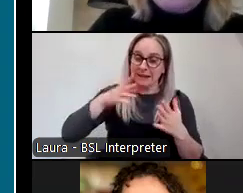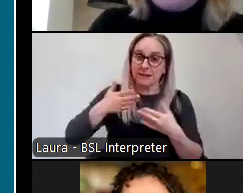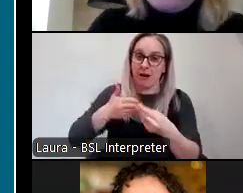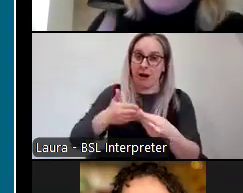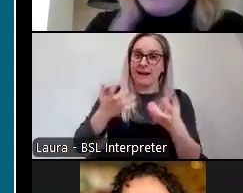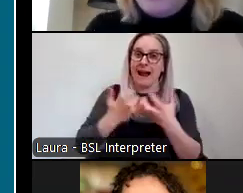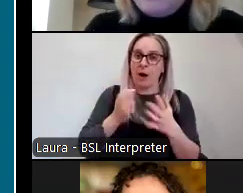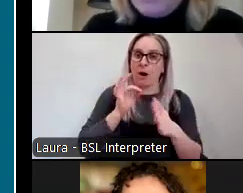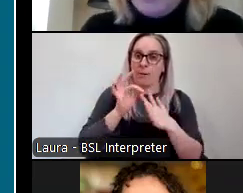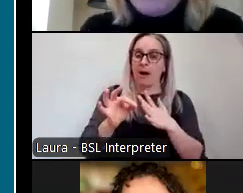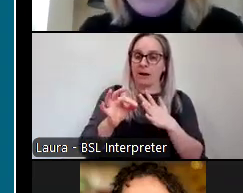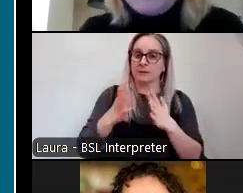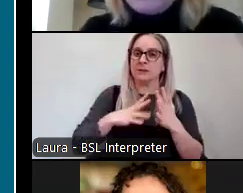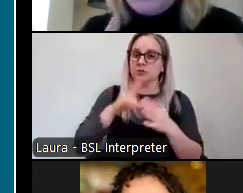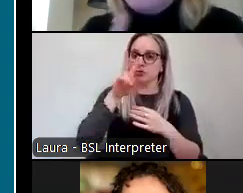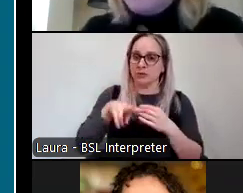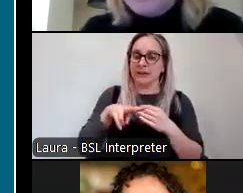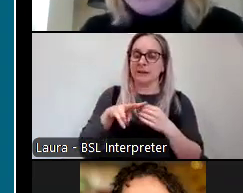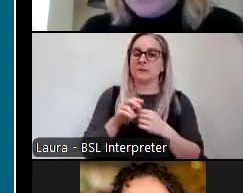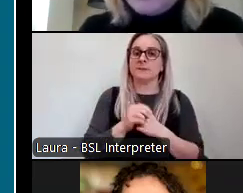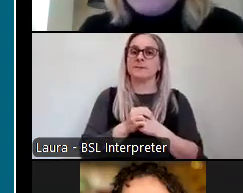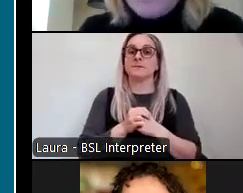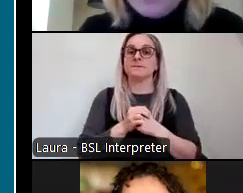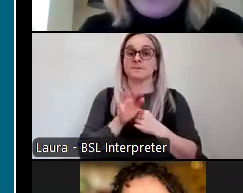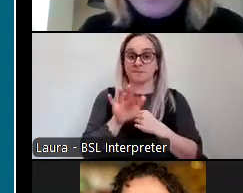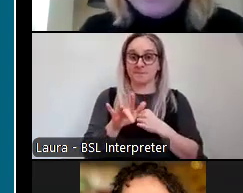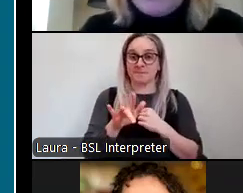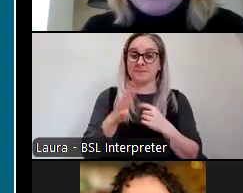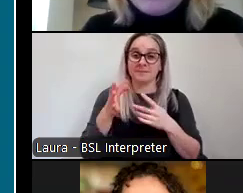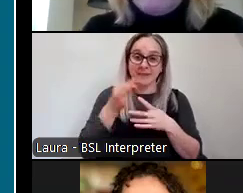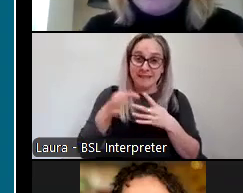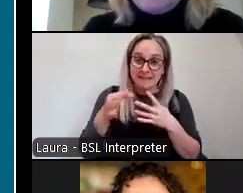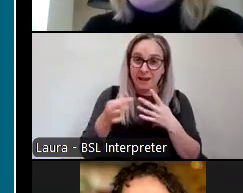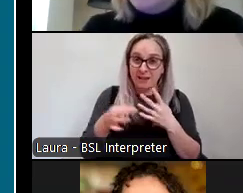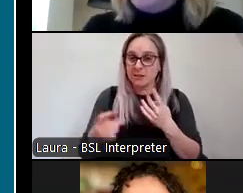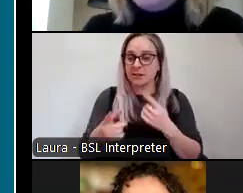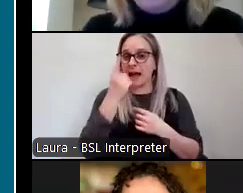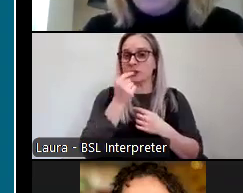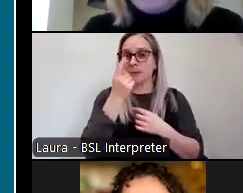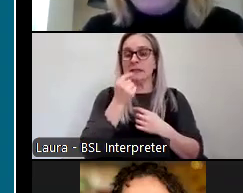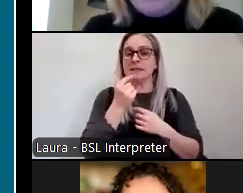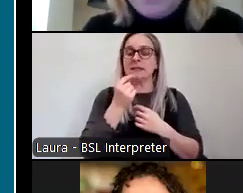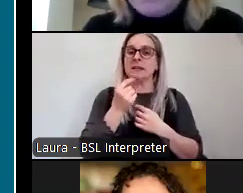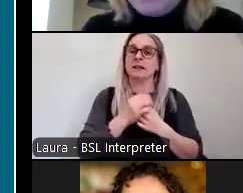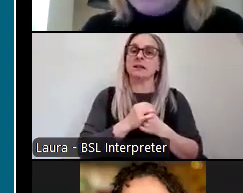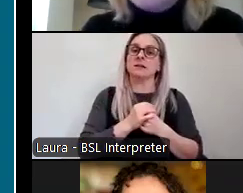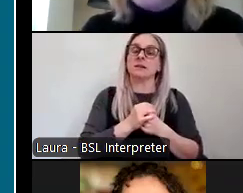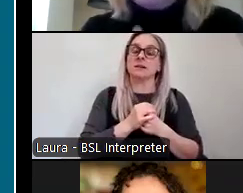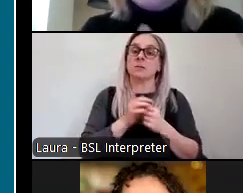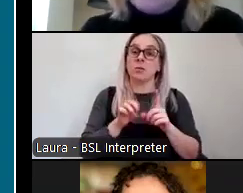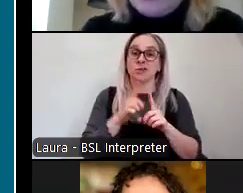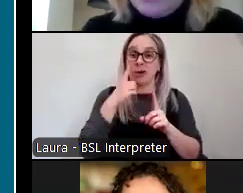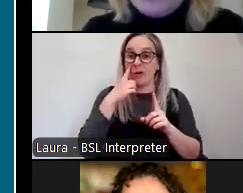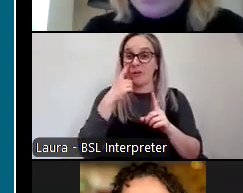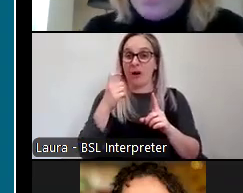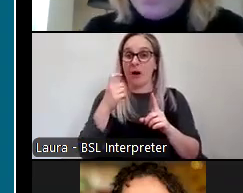applicants. In that, you'll find the details of the eligibility criteria. You will also find details